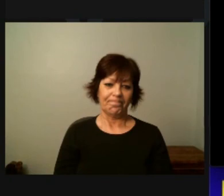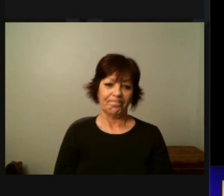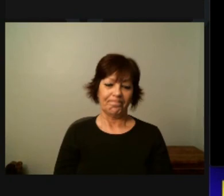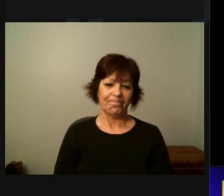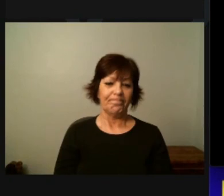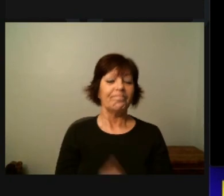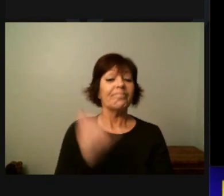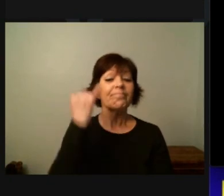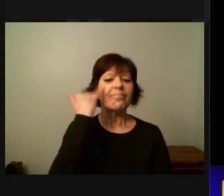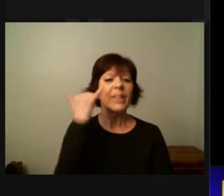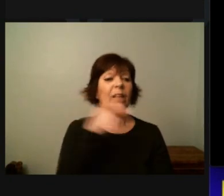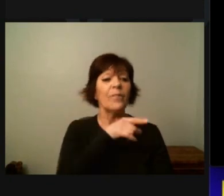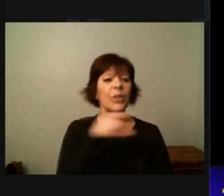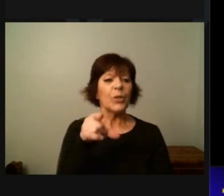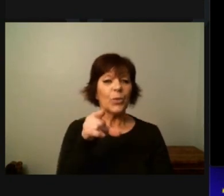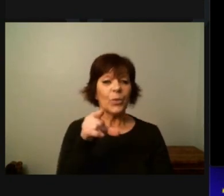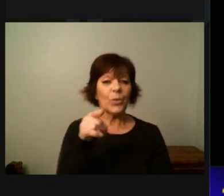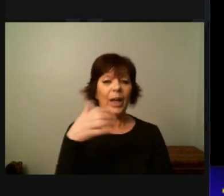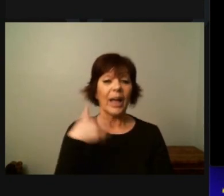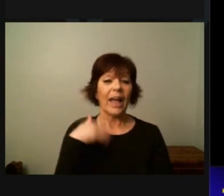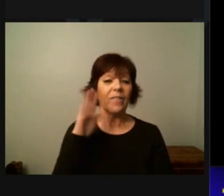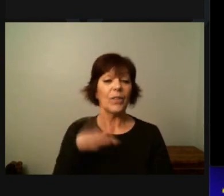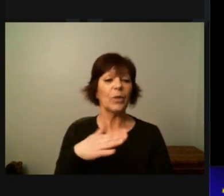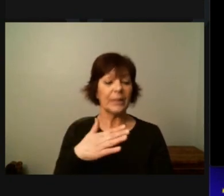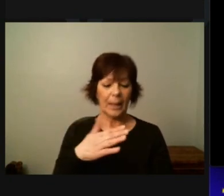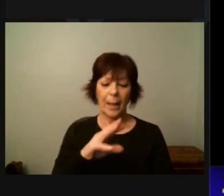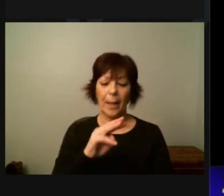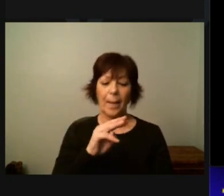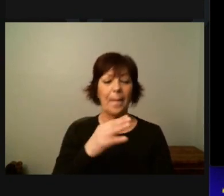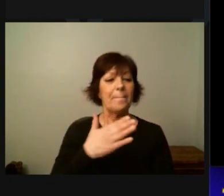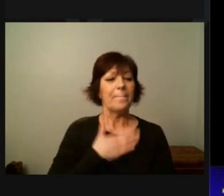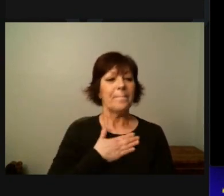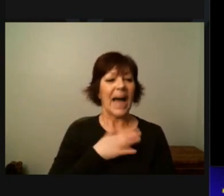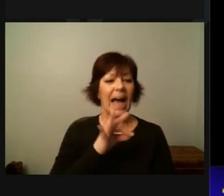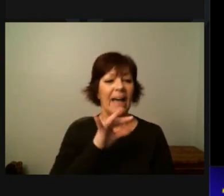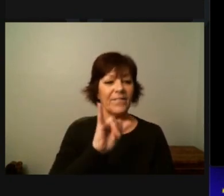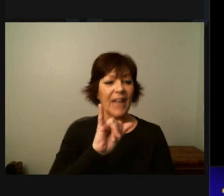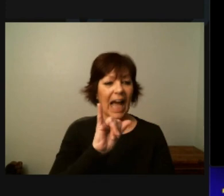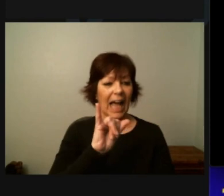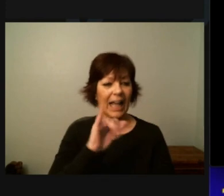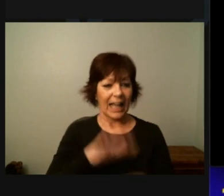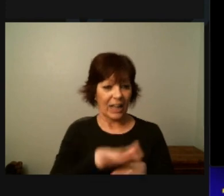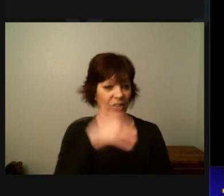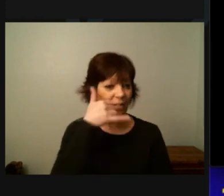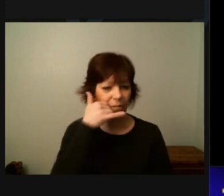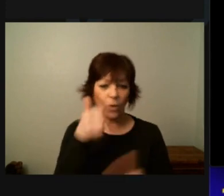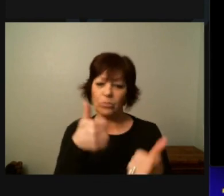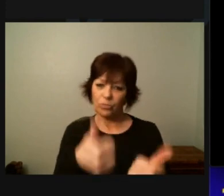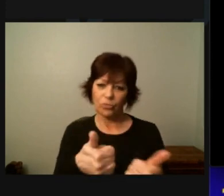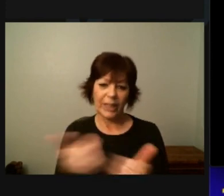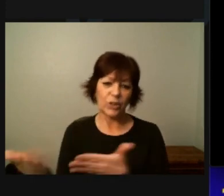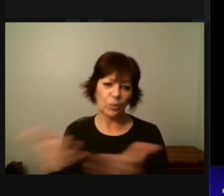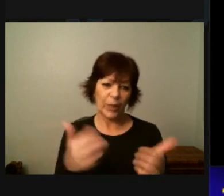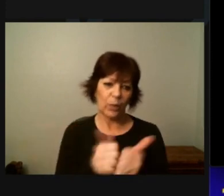So if you have one of those MiFi spots on your phone, that's a great thing to be with